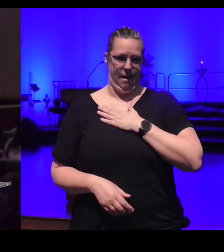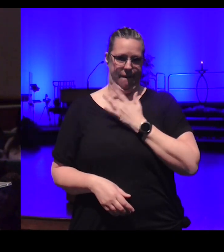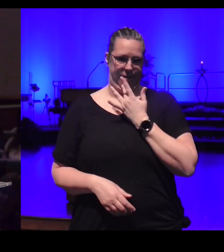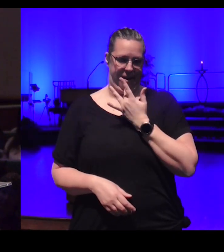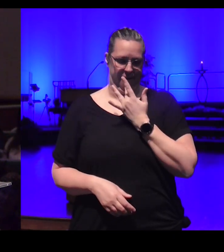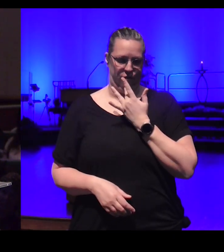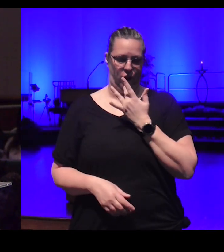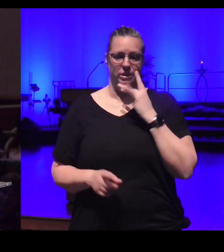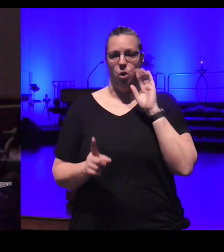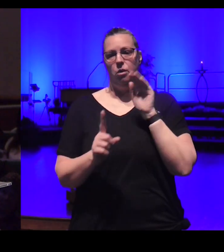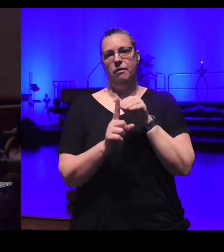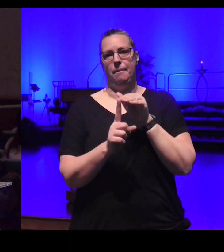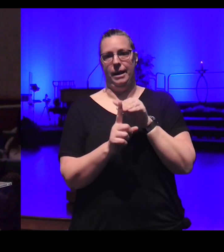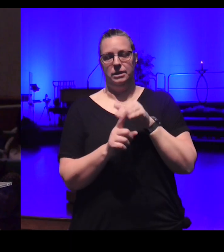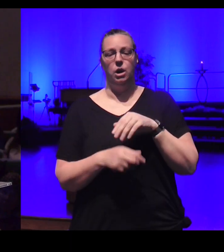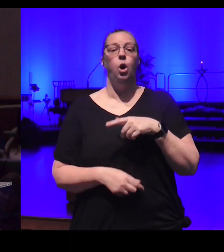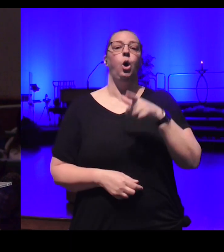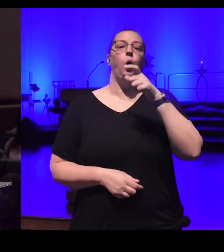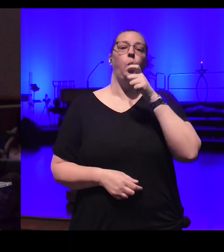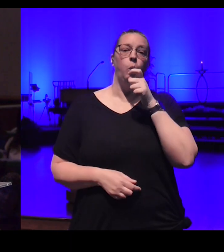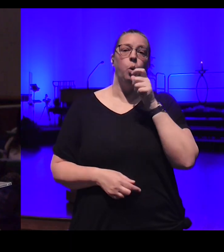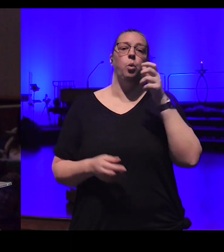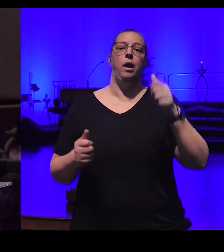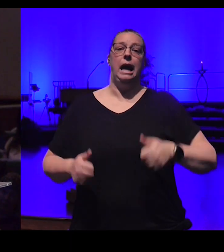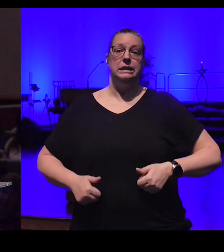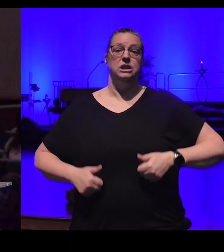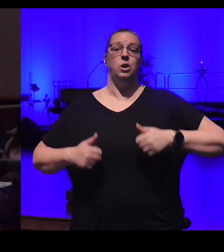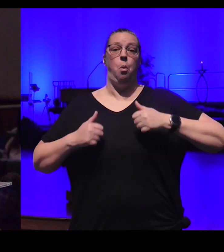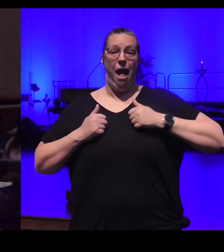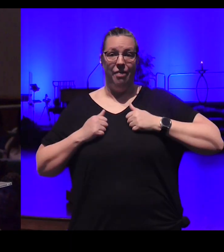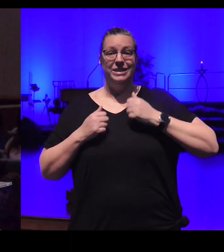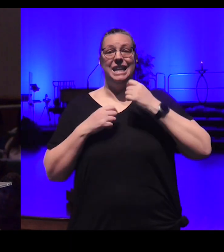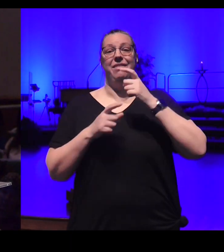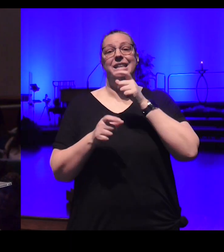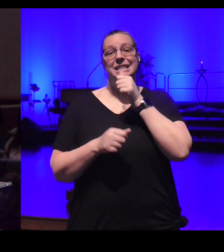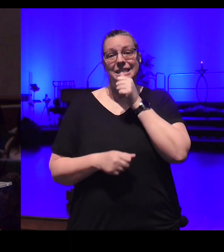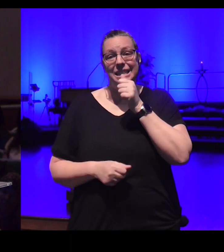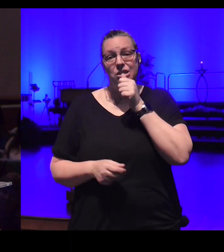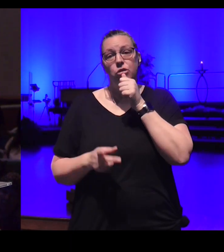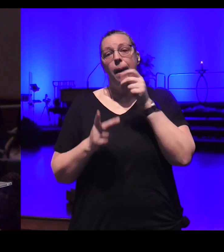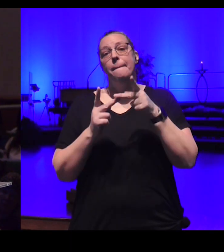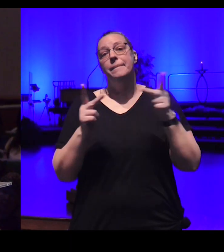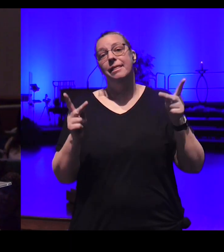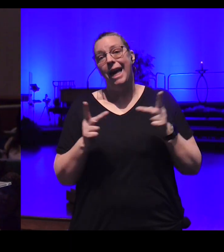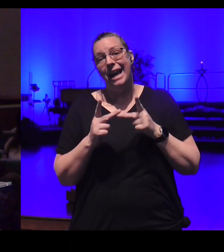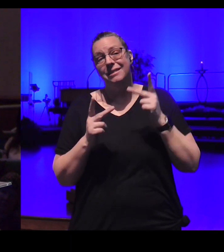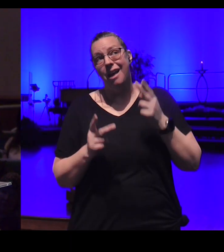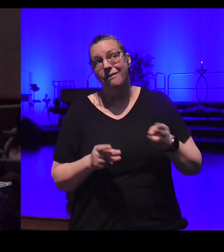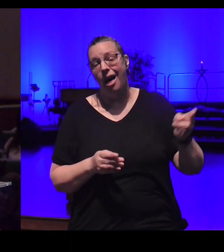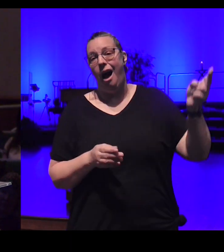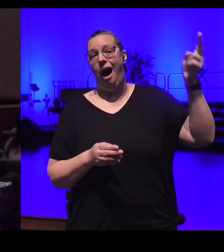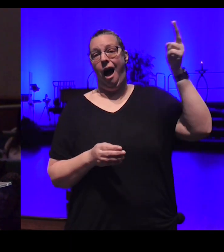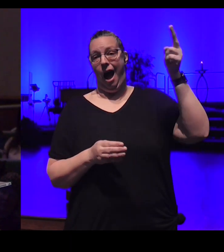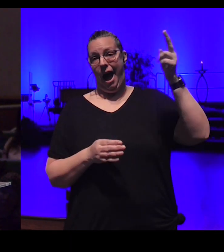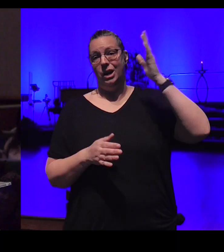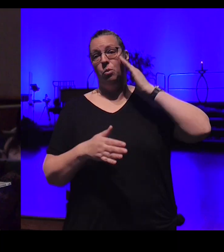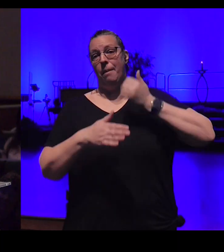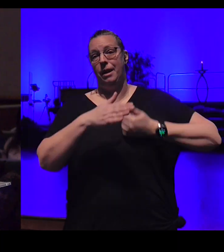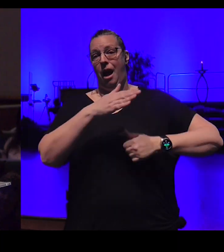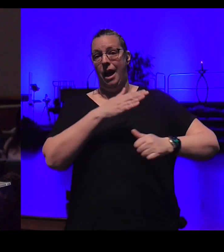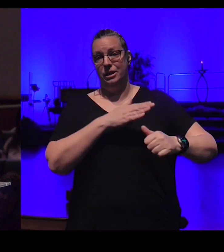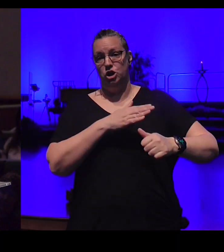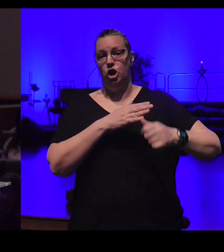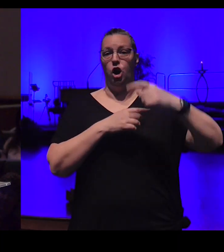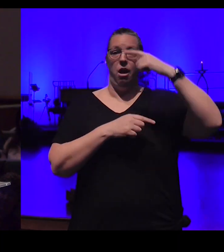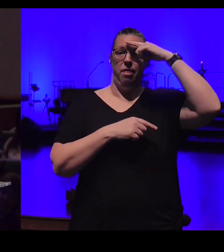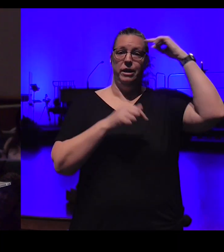reminded, whoever dwells in the secret place of the Most High shall abide under the shadow of